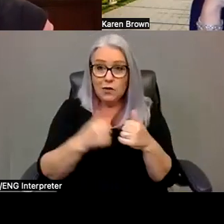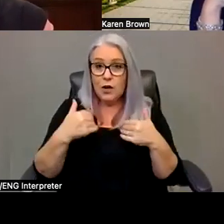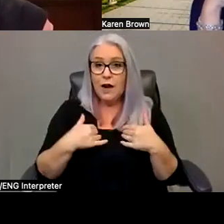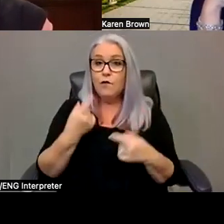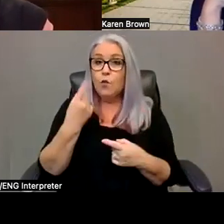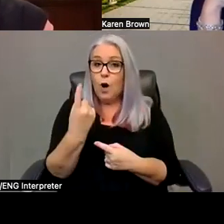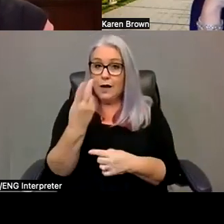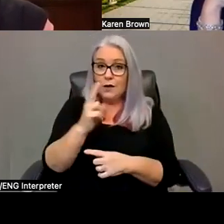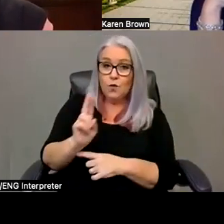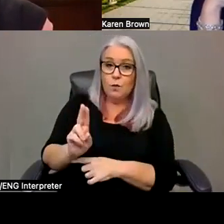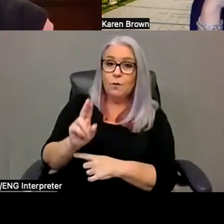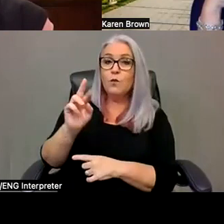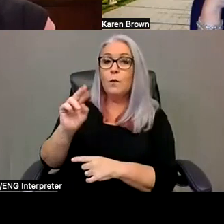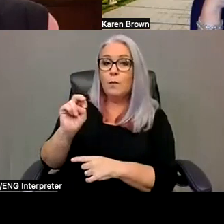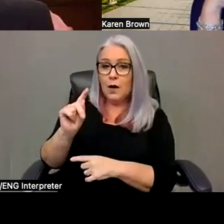left. Thank you.